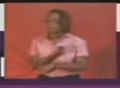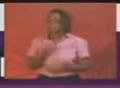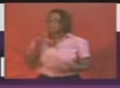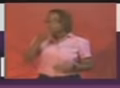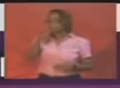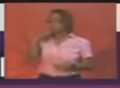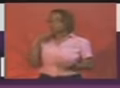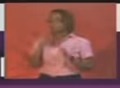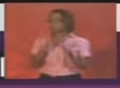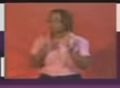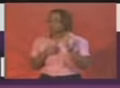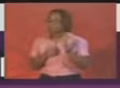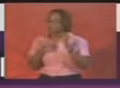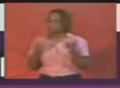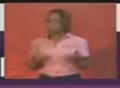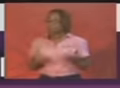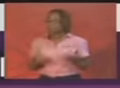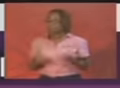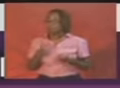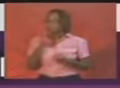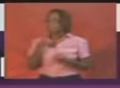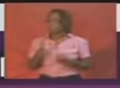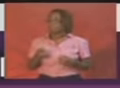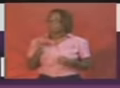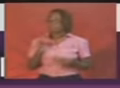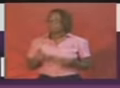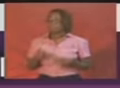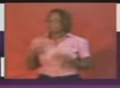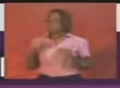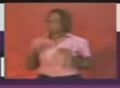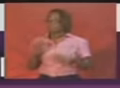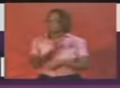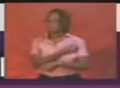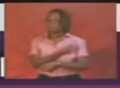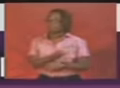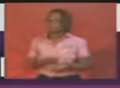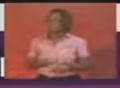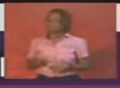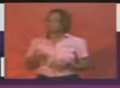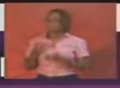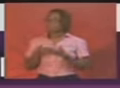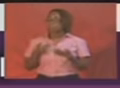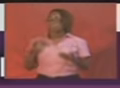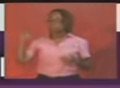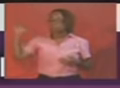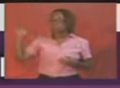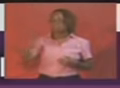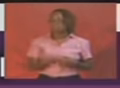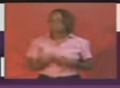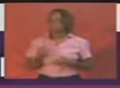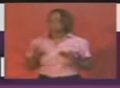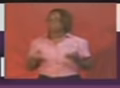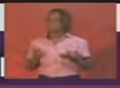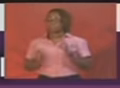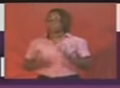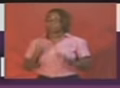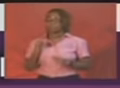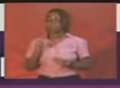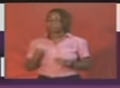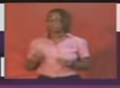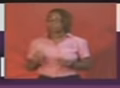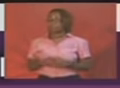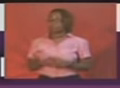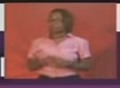etc. Is there anything that the Ministry of Health does to assist people getting the